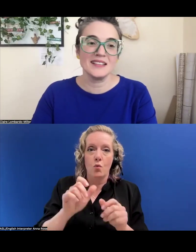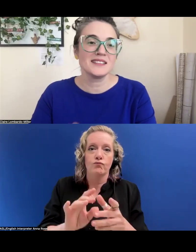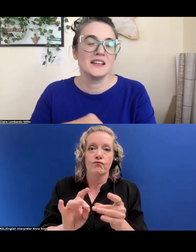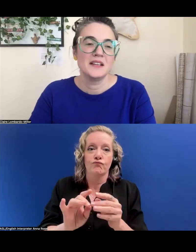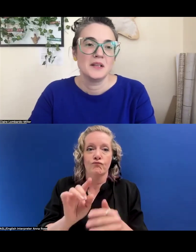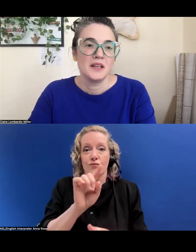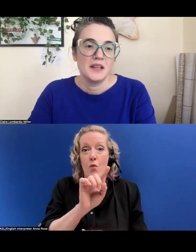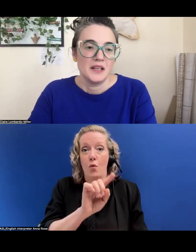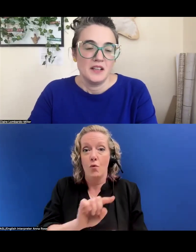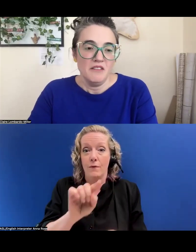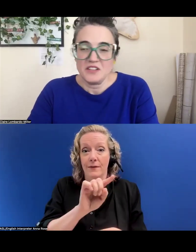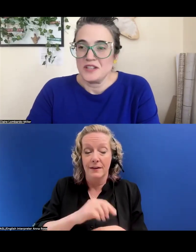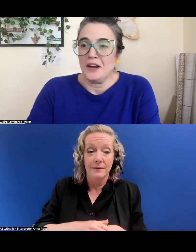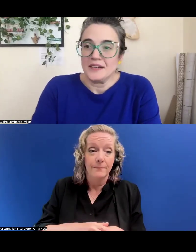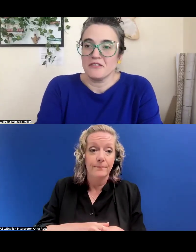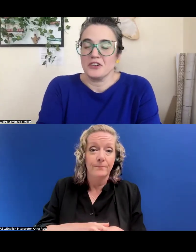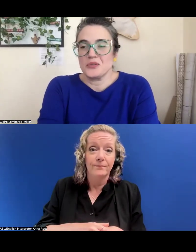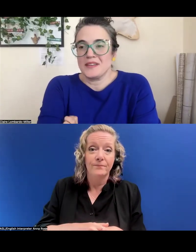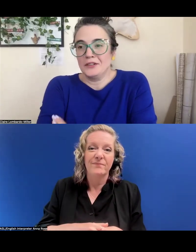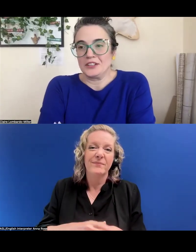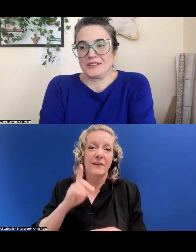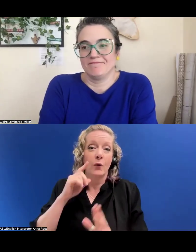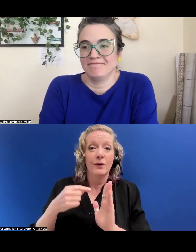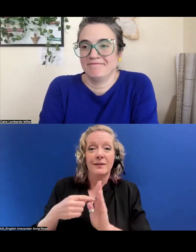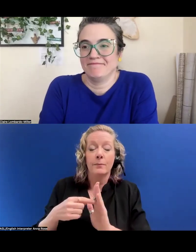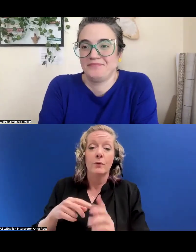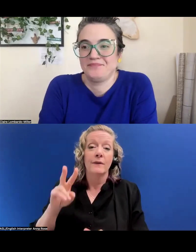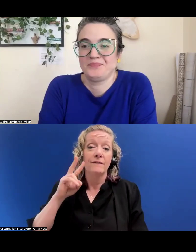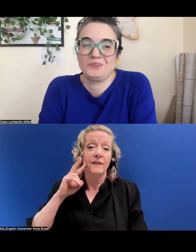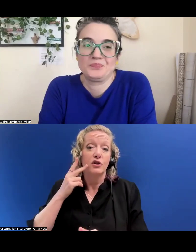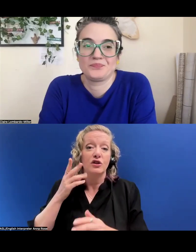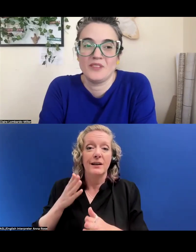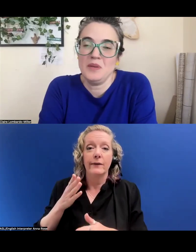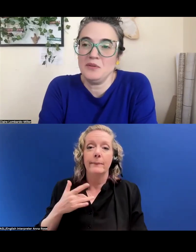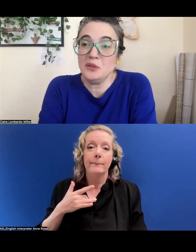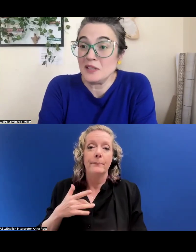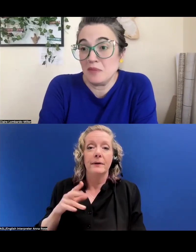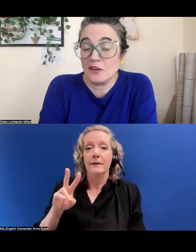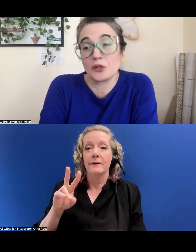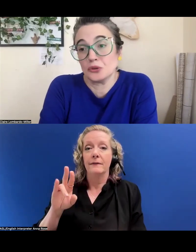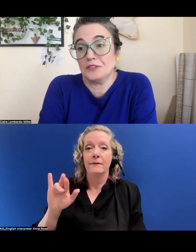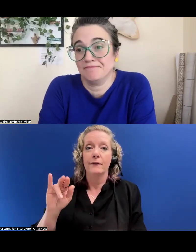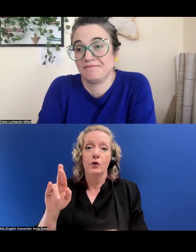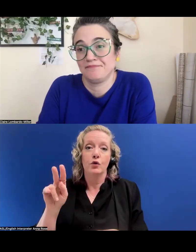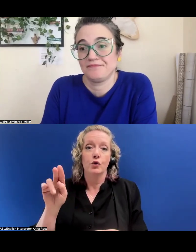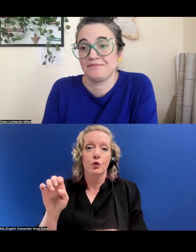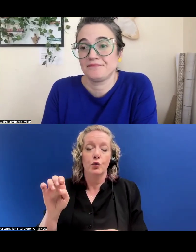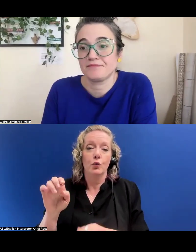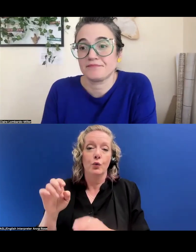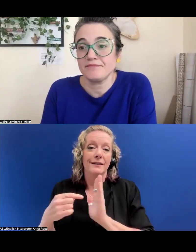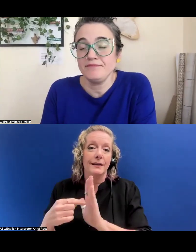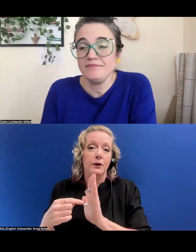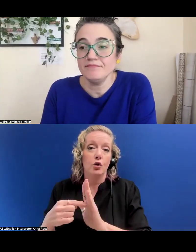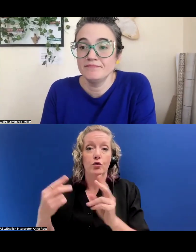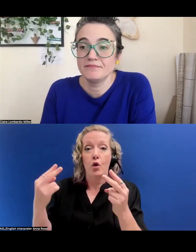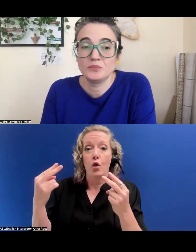these things. Vegetarians are virtue signalers. People who eat meat are cruel.